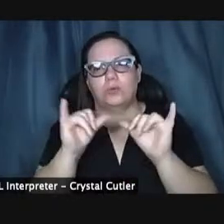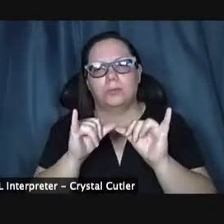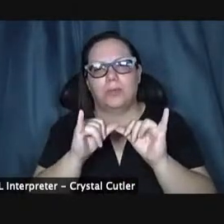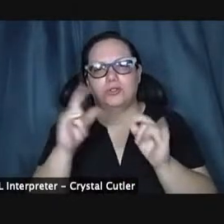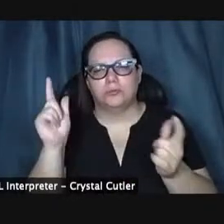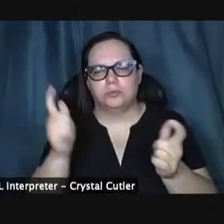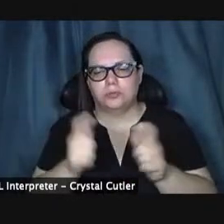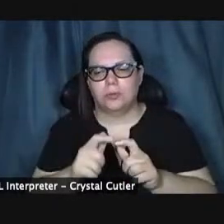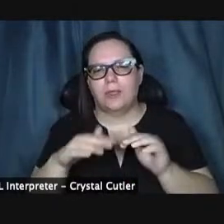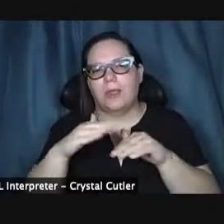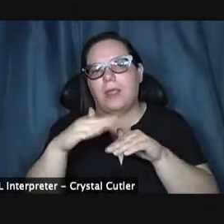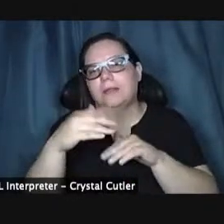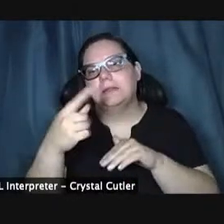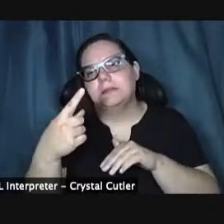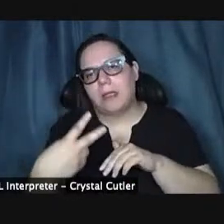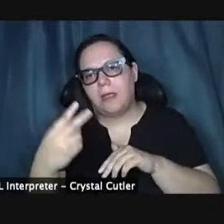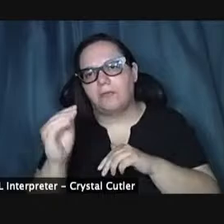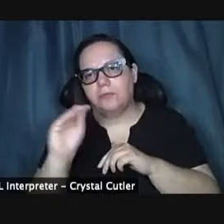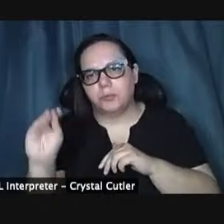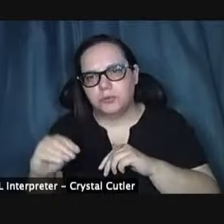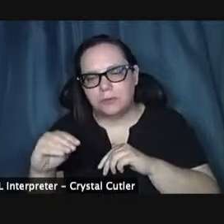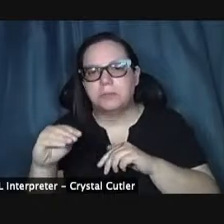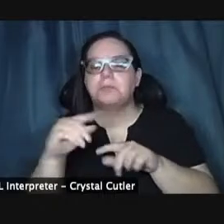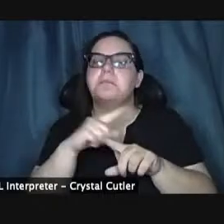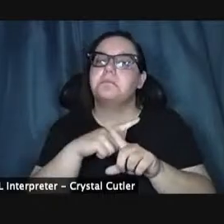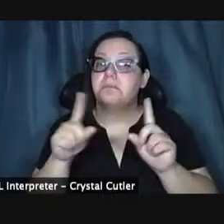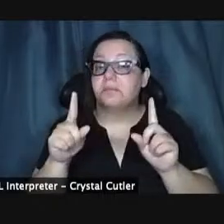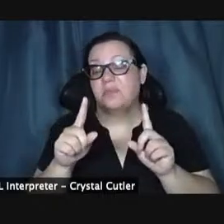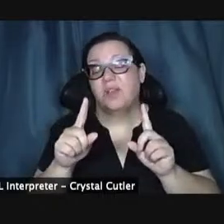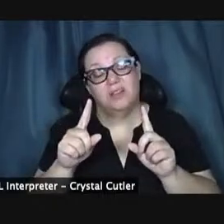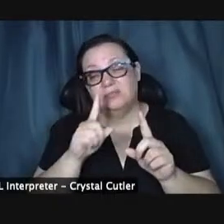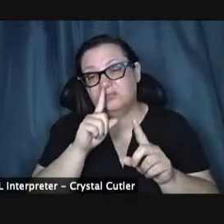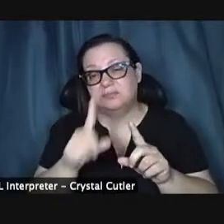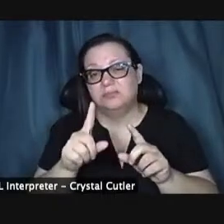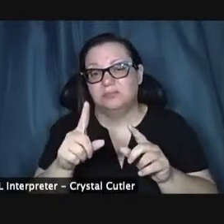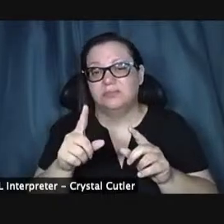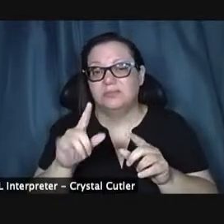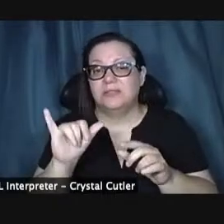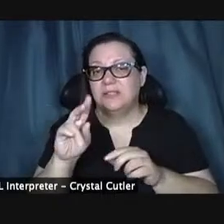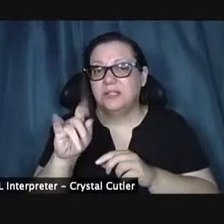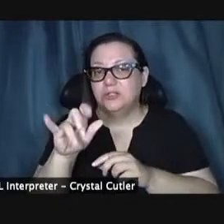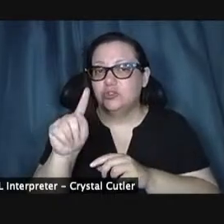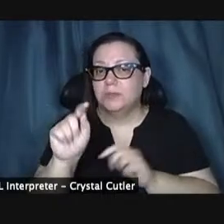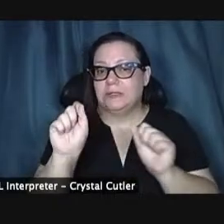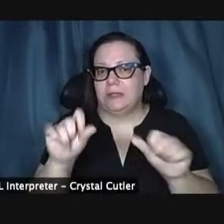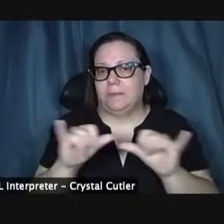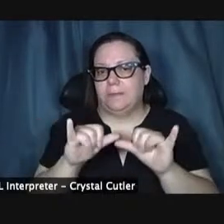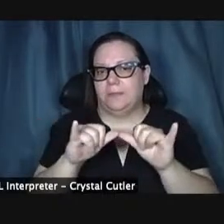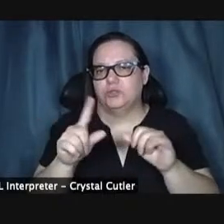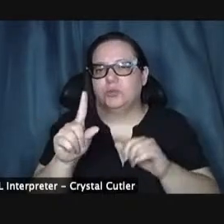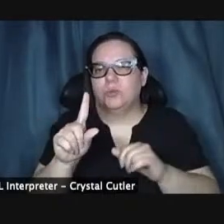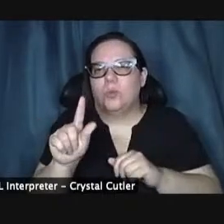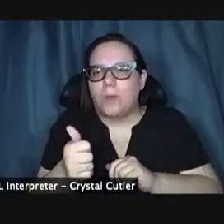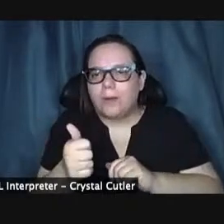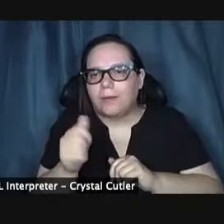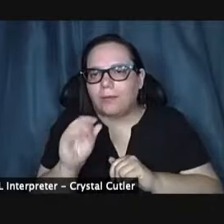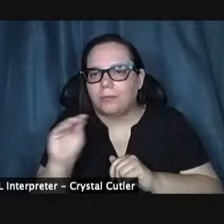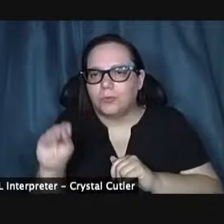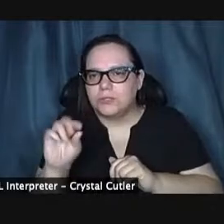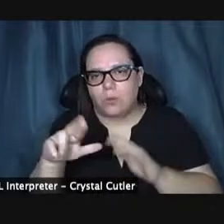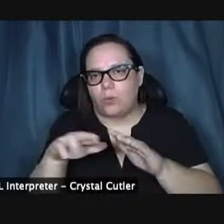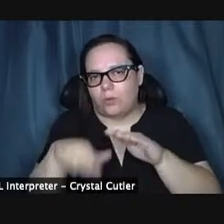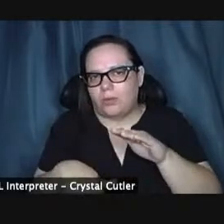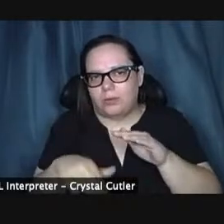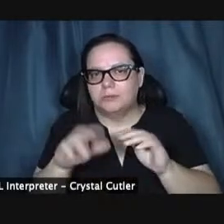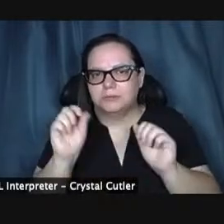instruments are capable of making observations much less than that, 0.1% or even less. The spectral